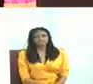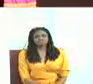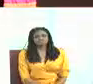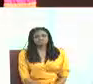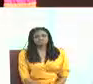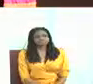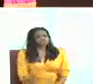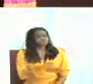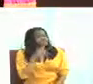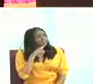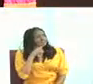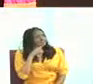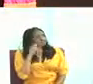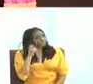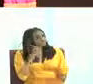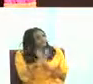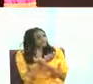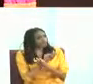see, a dry bone.